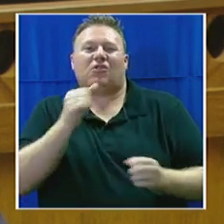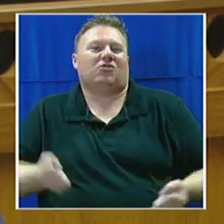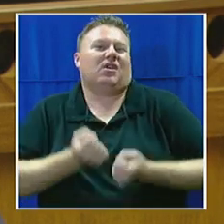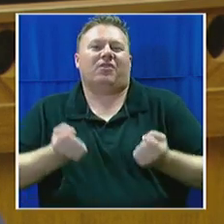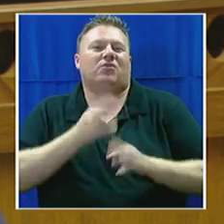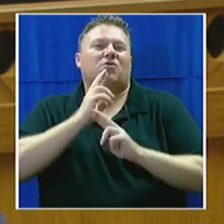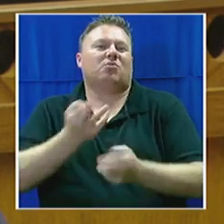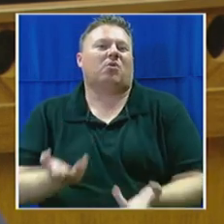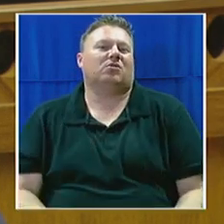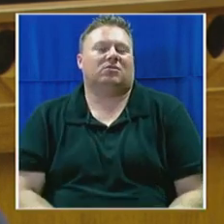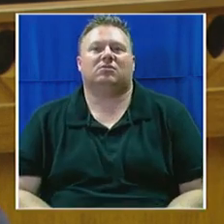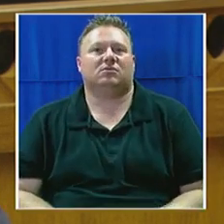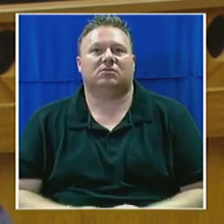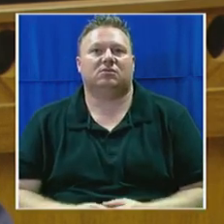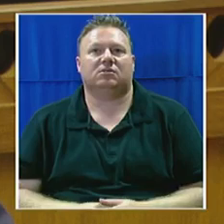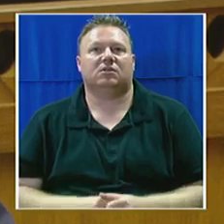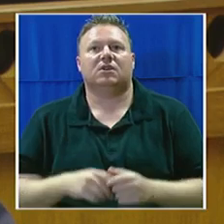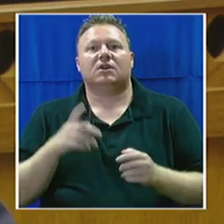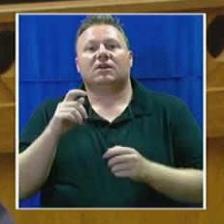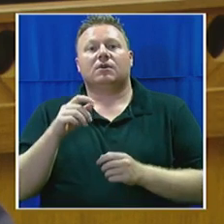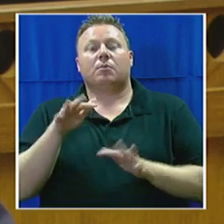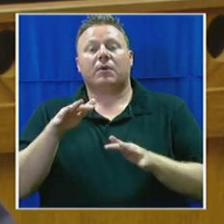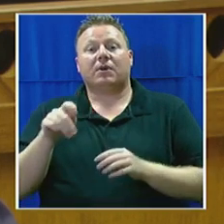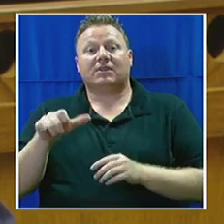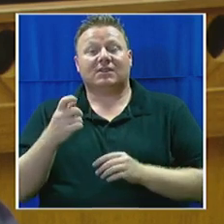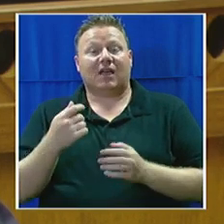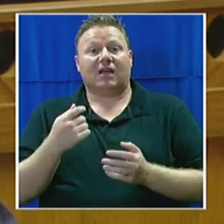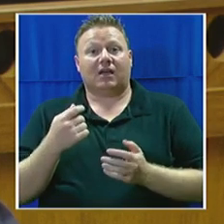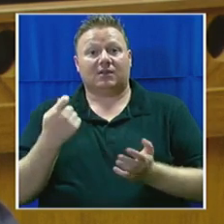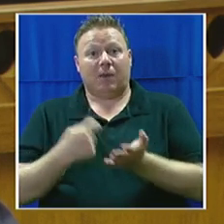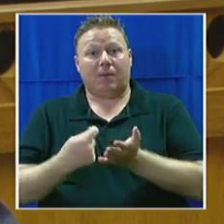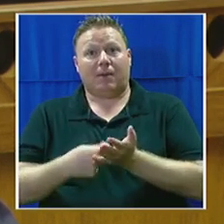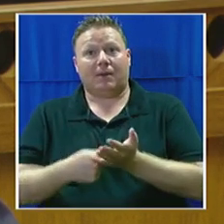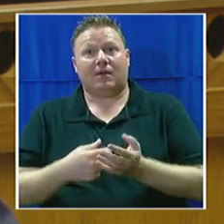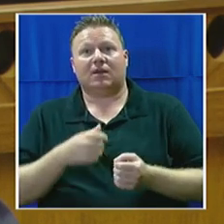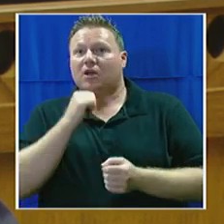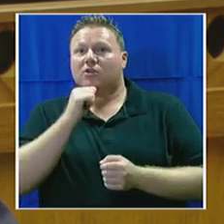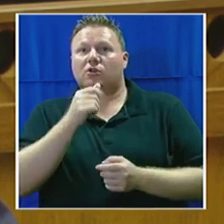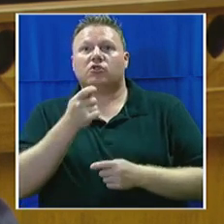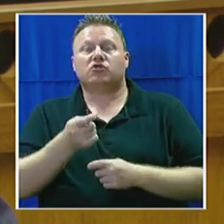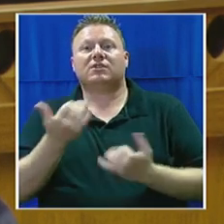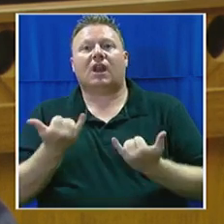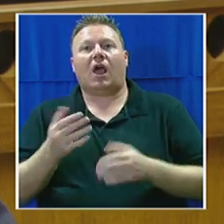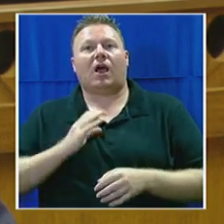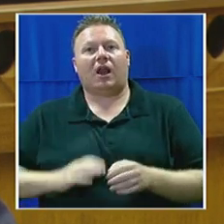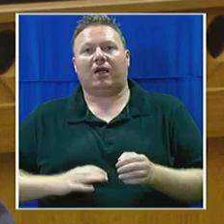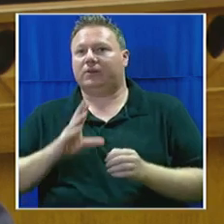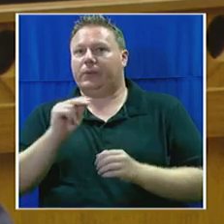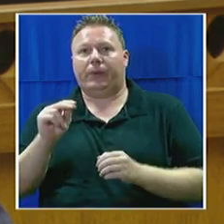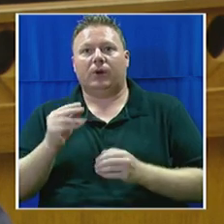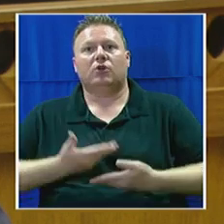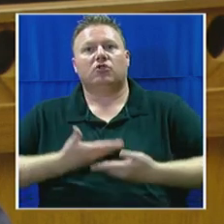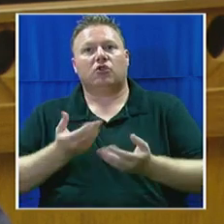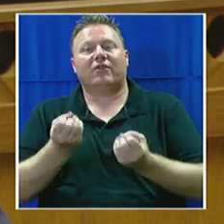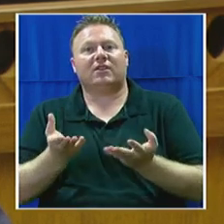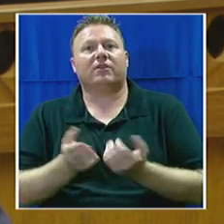responding to such claims. Taxpayers that are being sucked dry by municipalities are not being treated like clients to whom a service must be